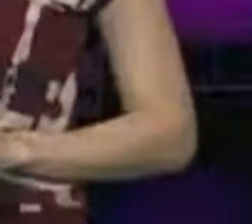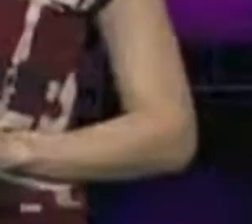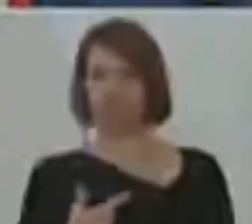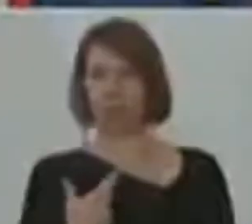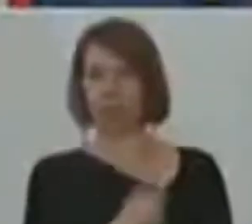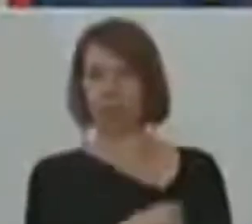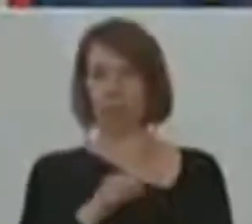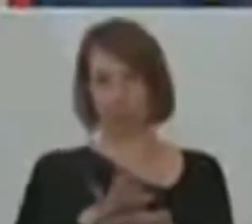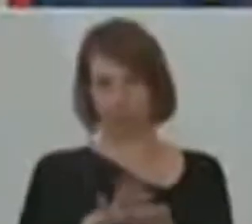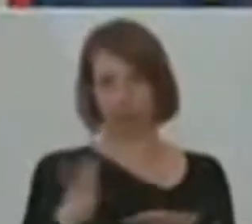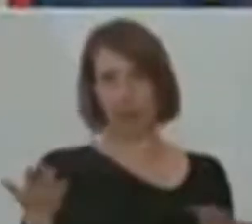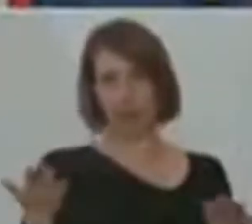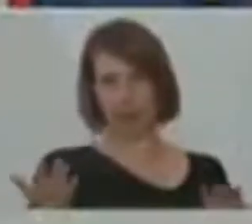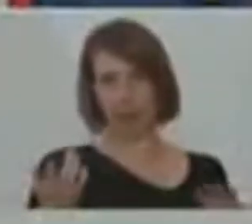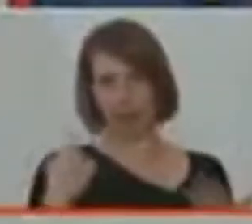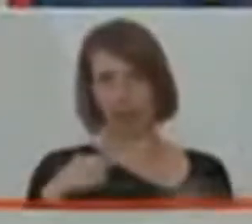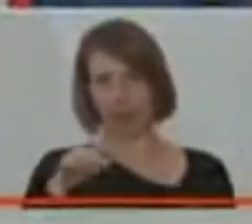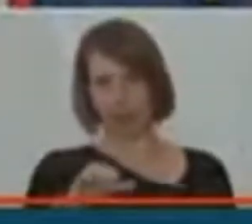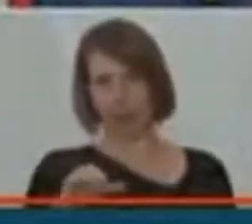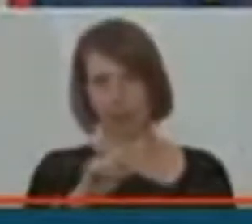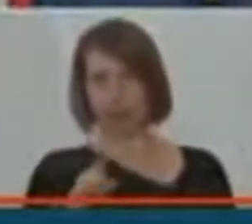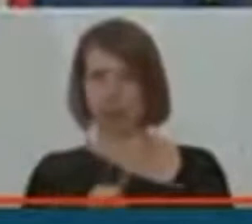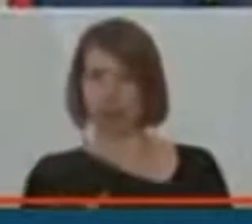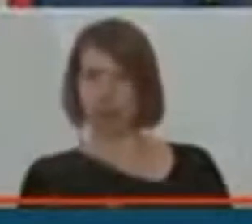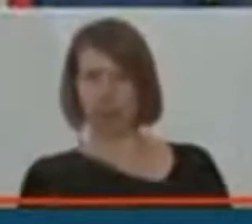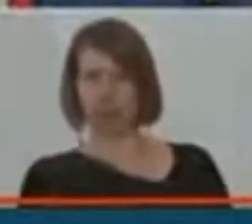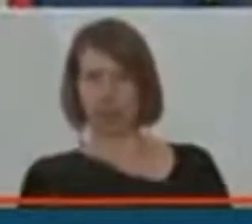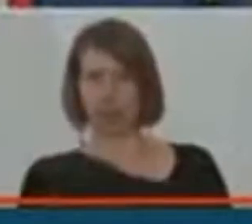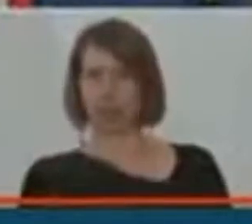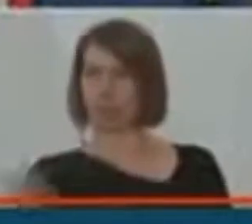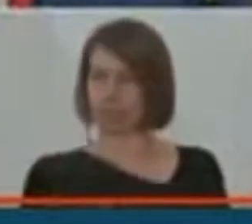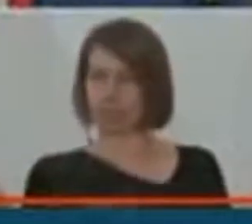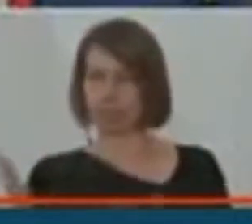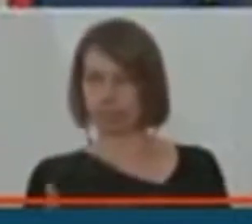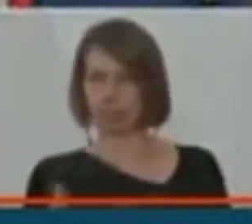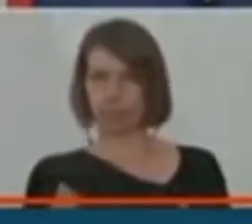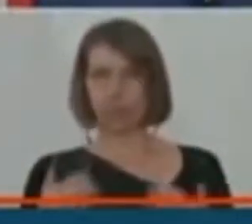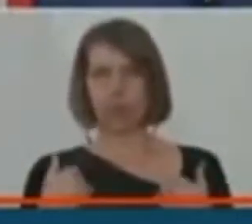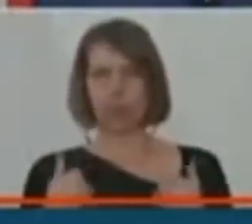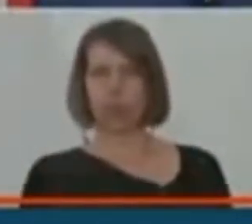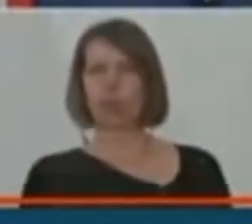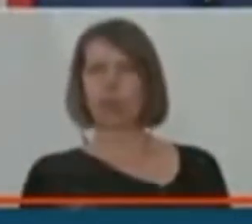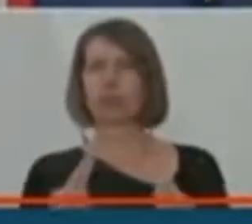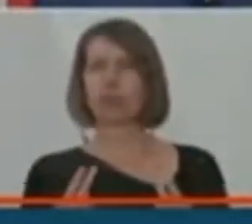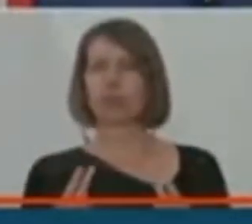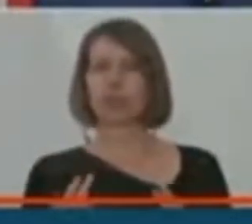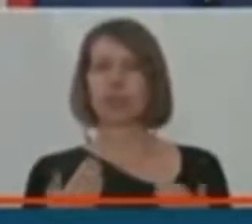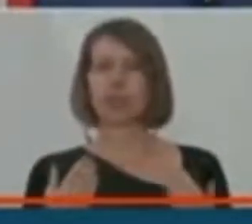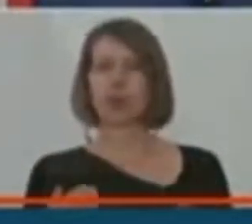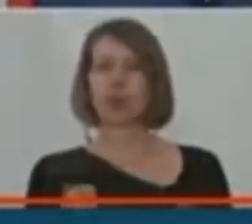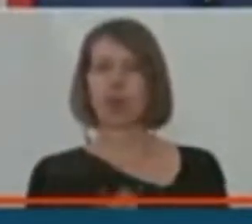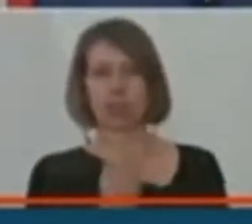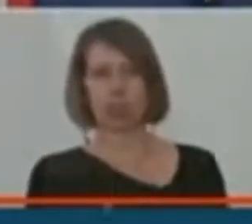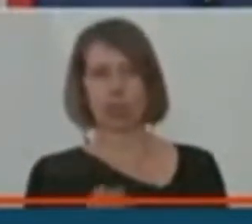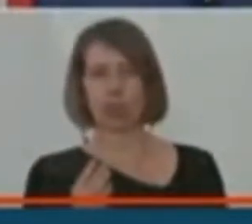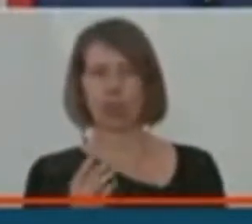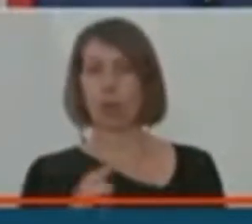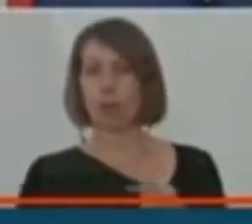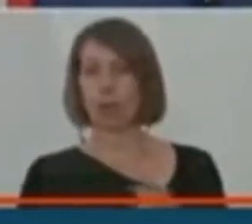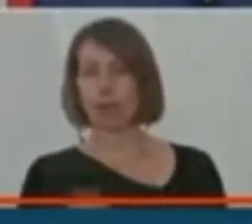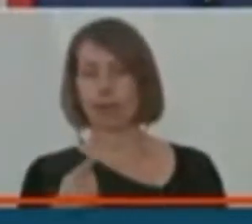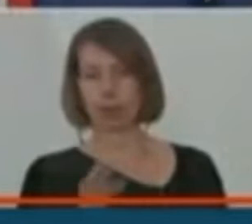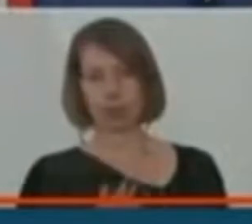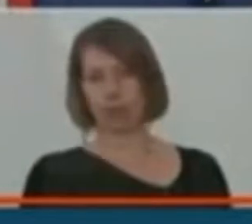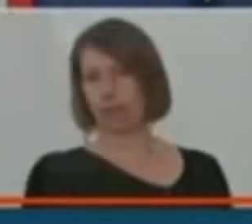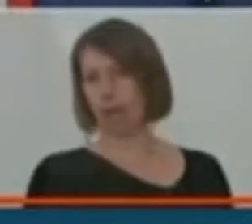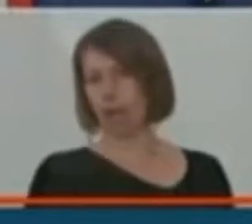vaccine. For me, it is important to say that we never make the decisions for political reasons, but that decisions